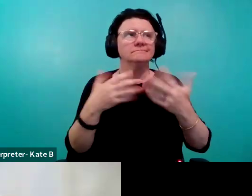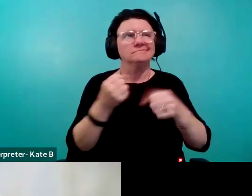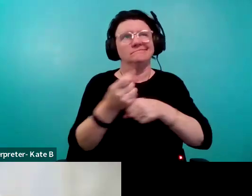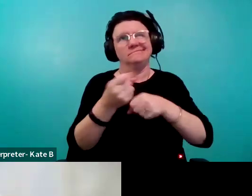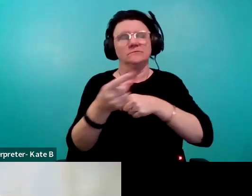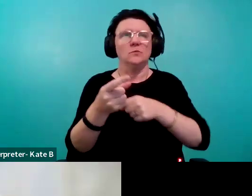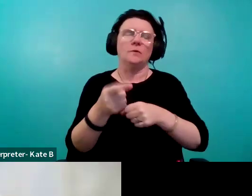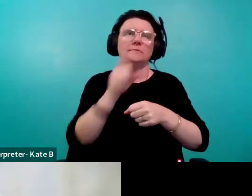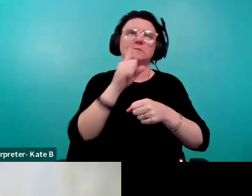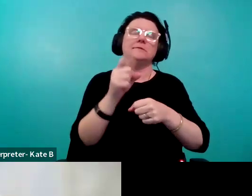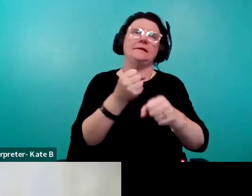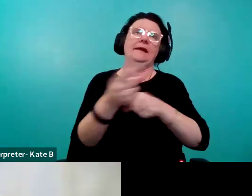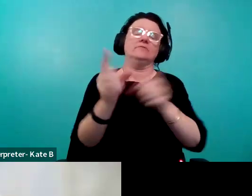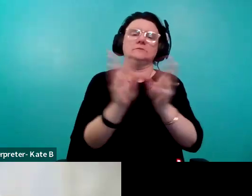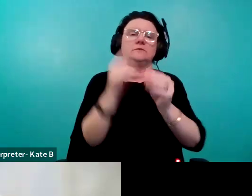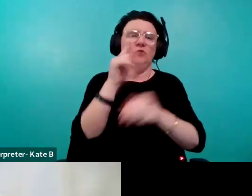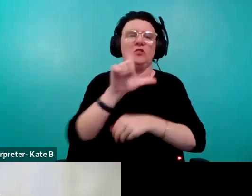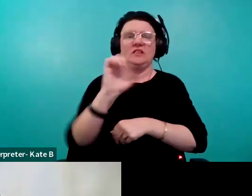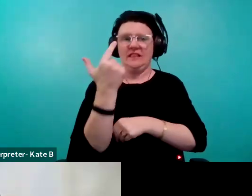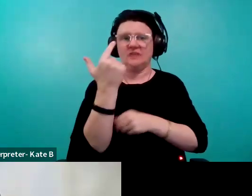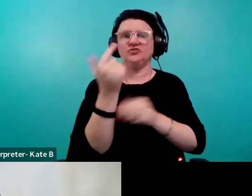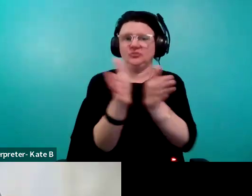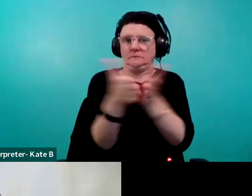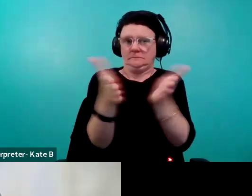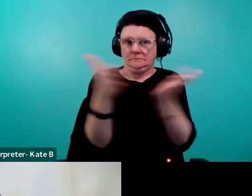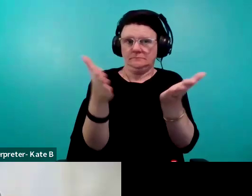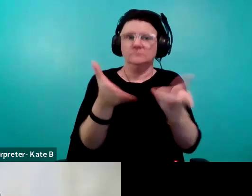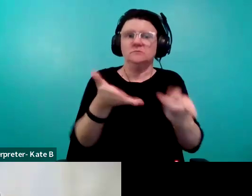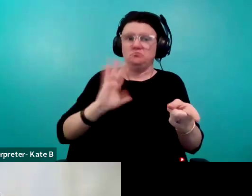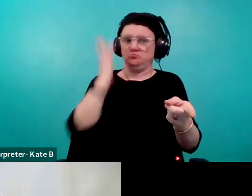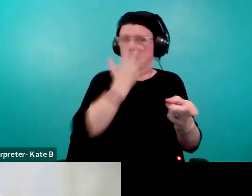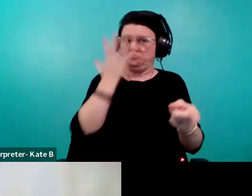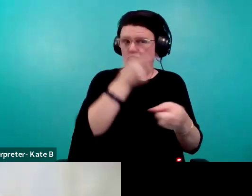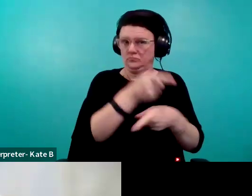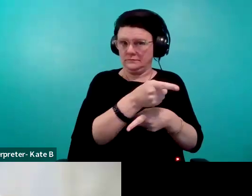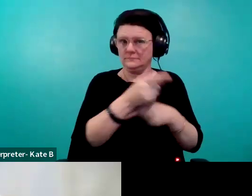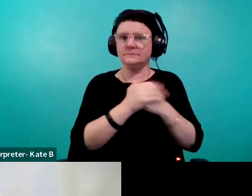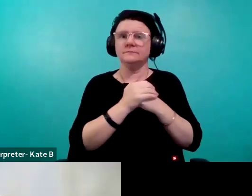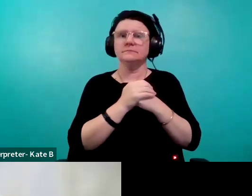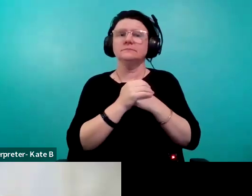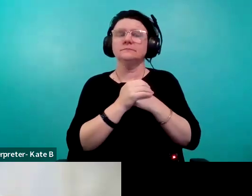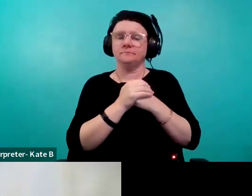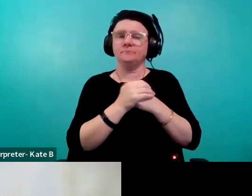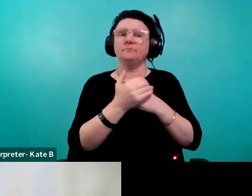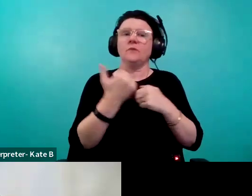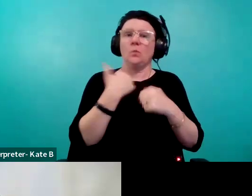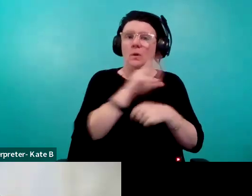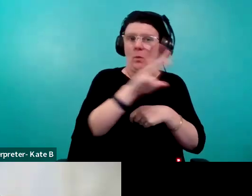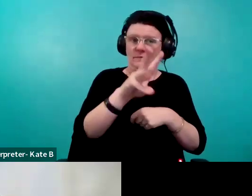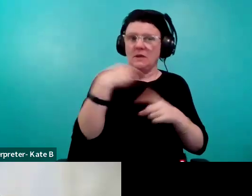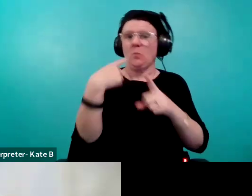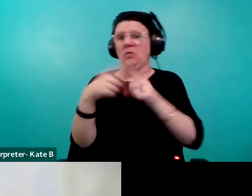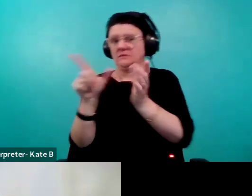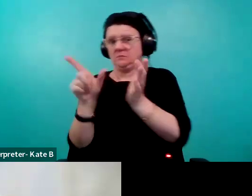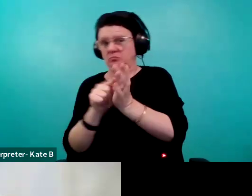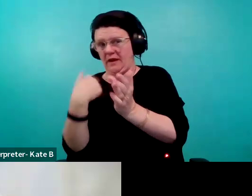General Assembly, we produce the guide to the legislature, which in the past has looked like this. If you can see my picture, we've changed up the cover a little